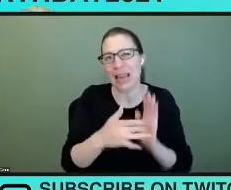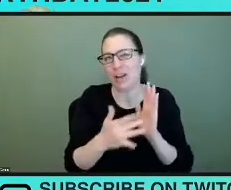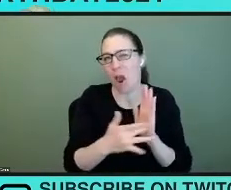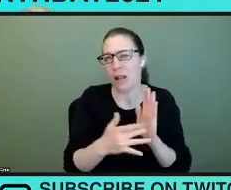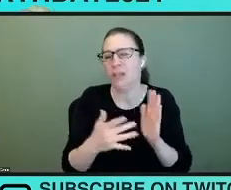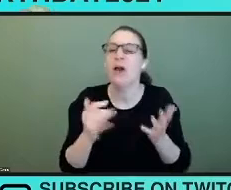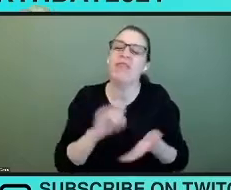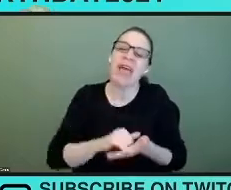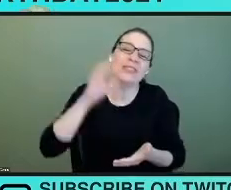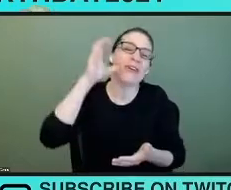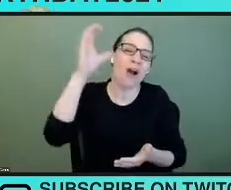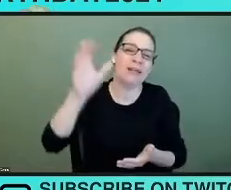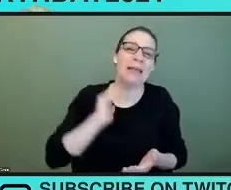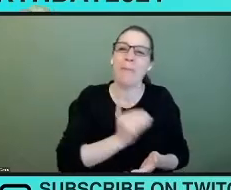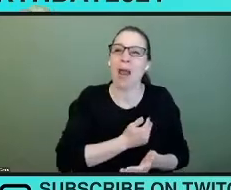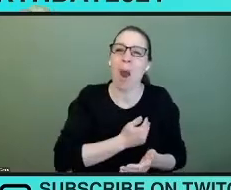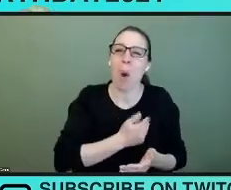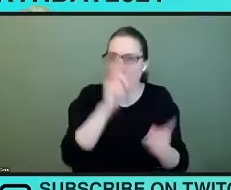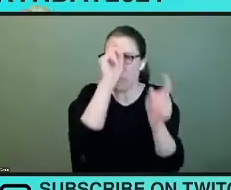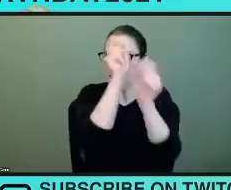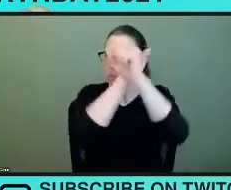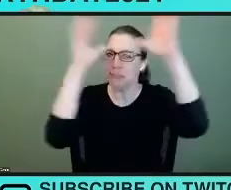days.